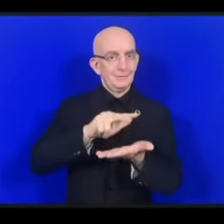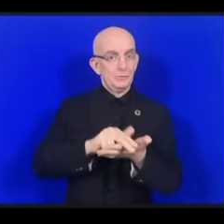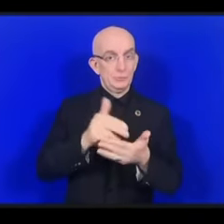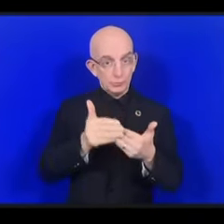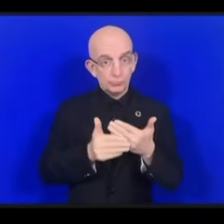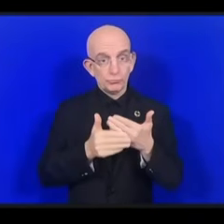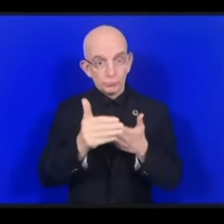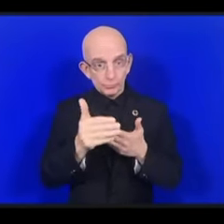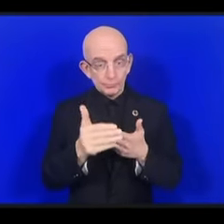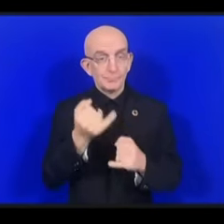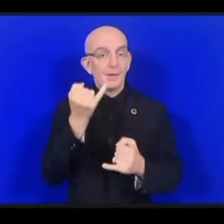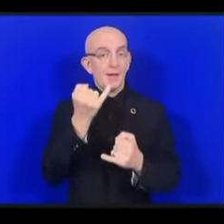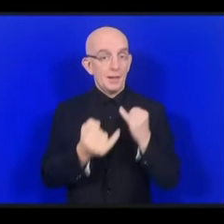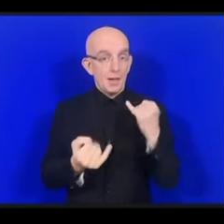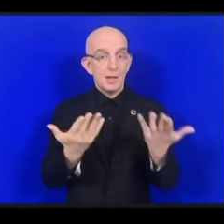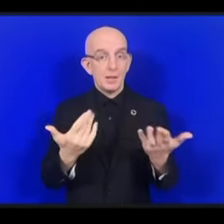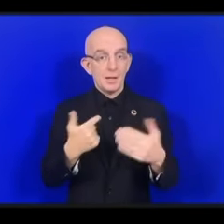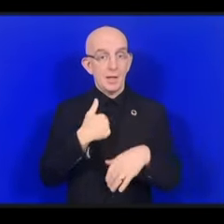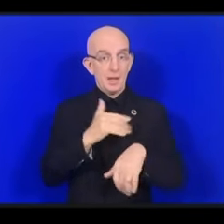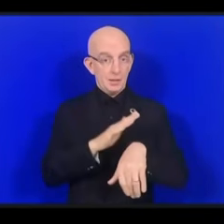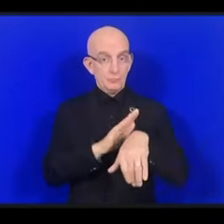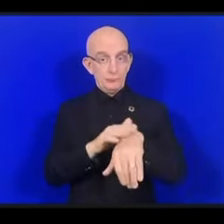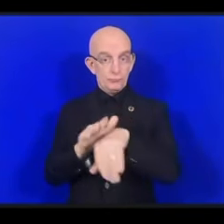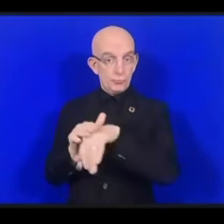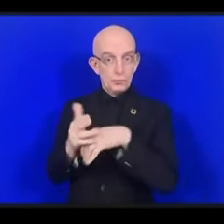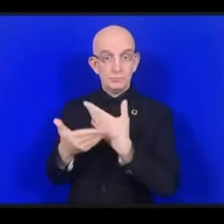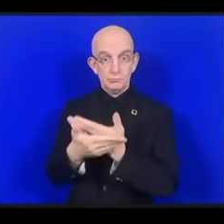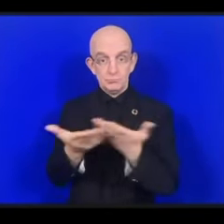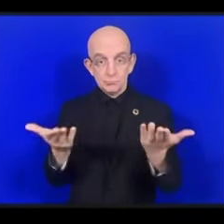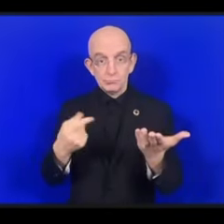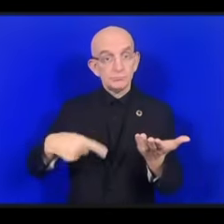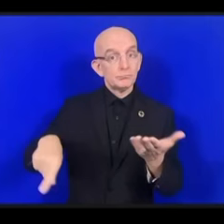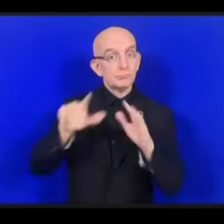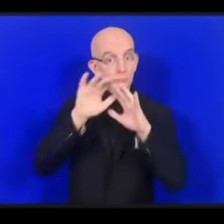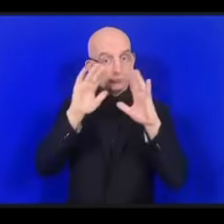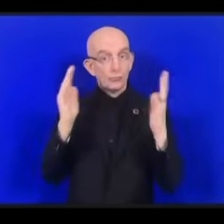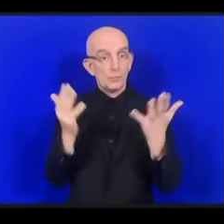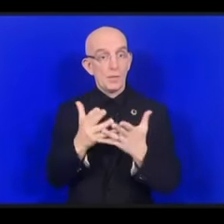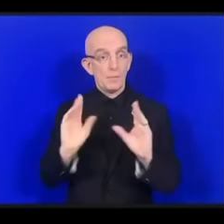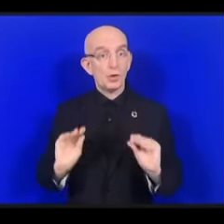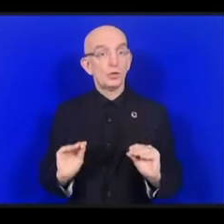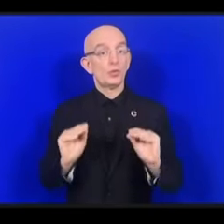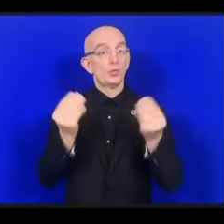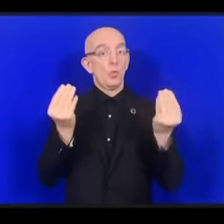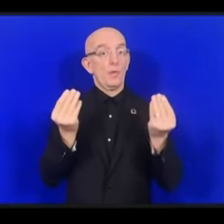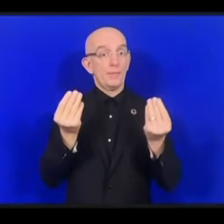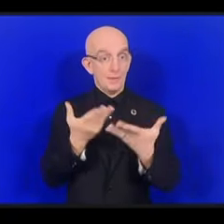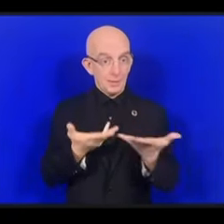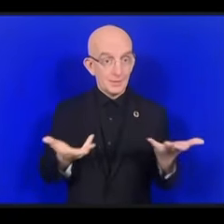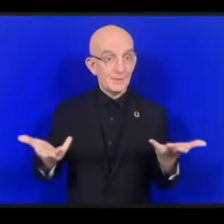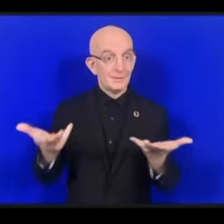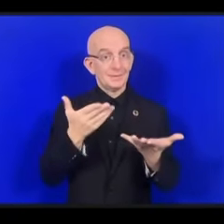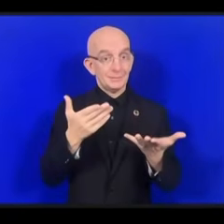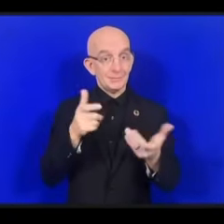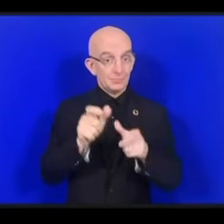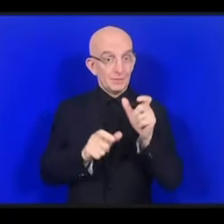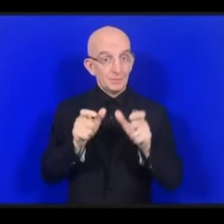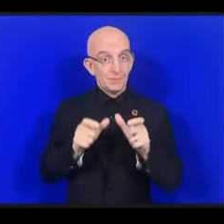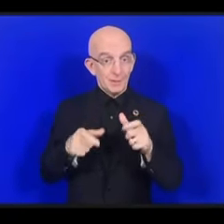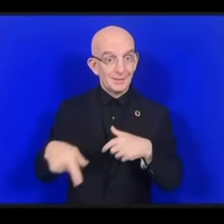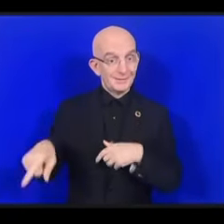that we want will not be given to us. We have to build it. We are here and we are not